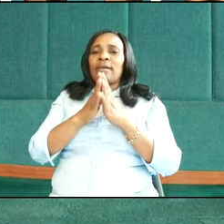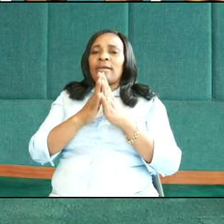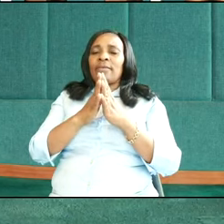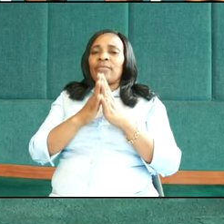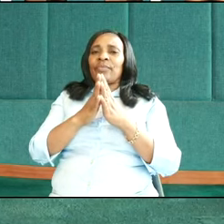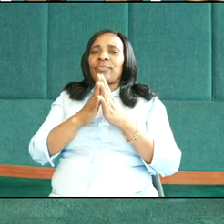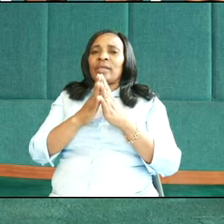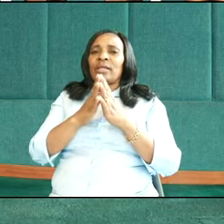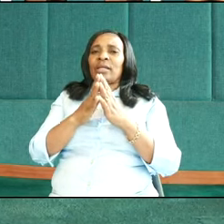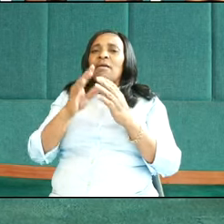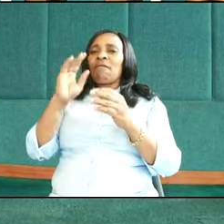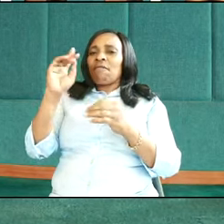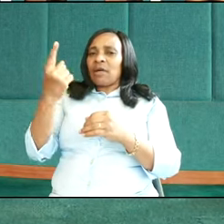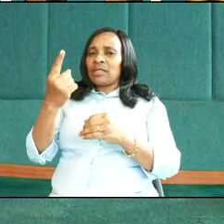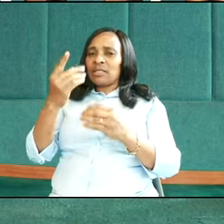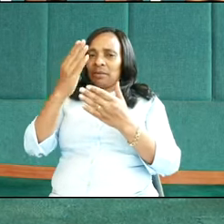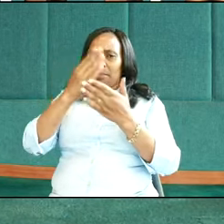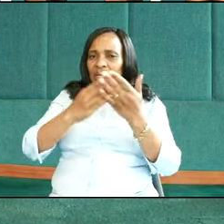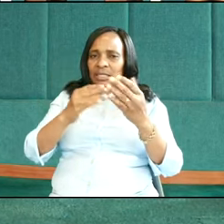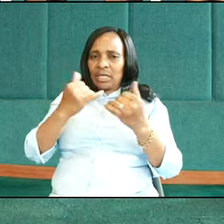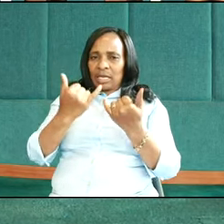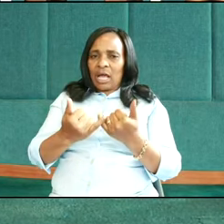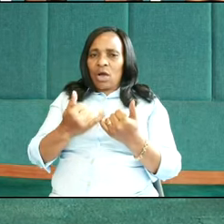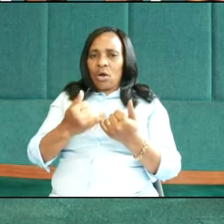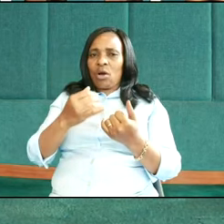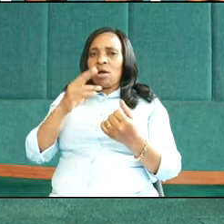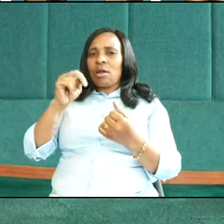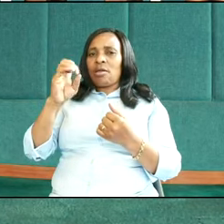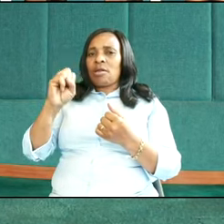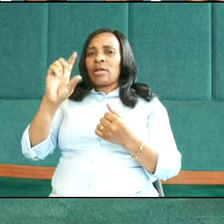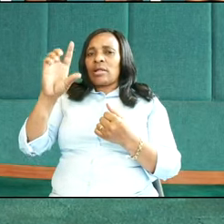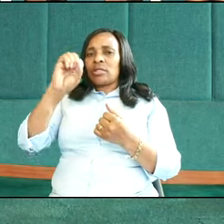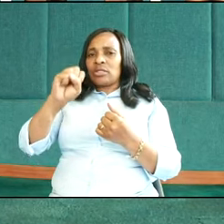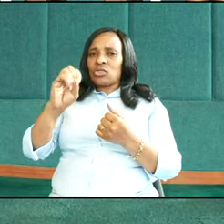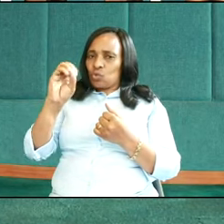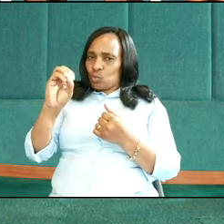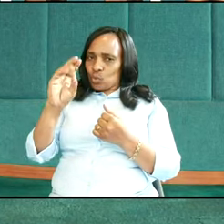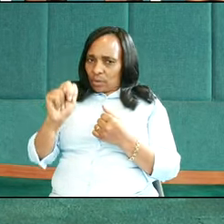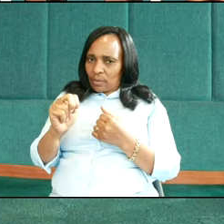And I particularly like the first part. And now I just want to turn to Nelson, perhaps.